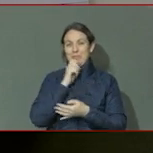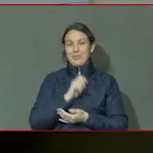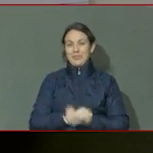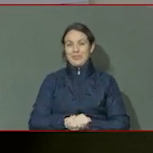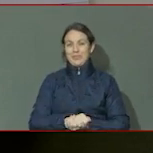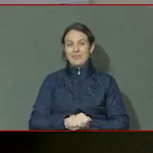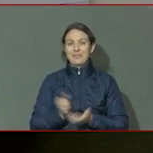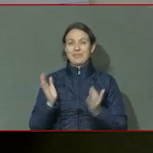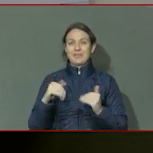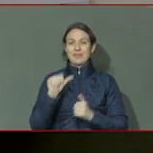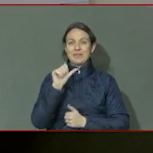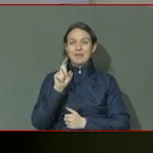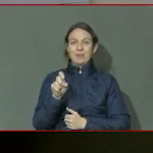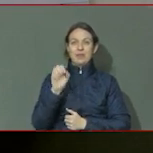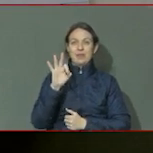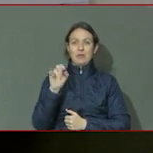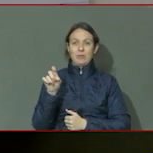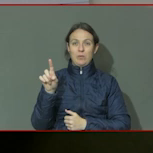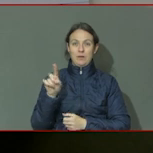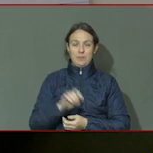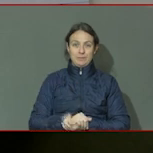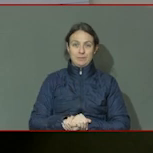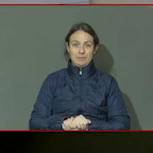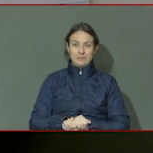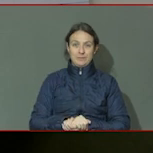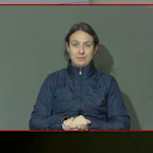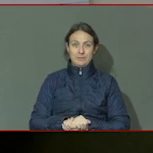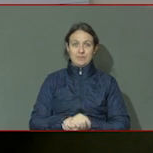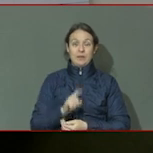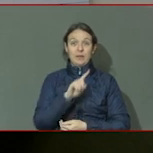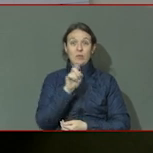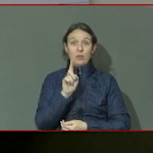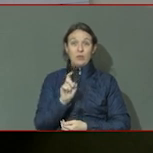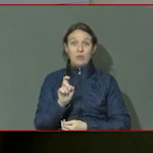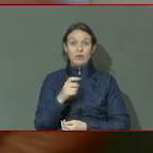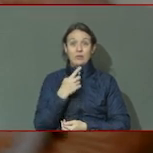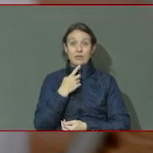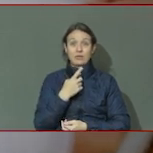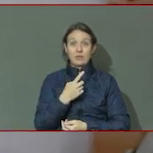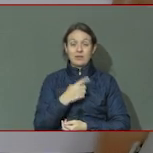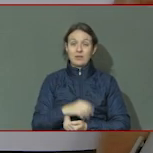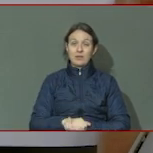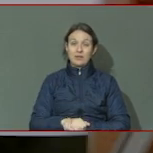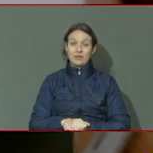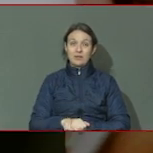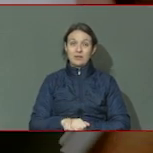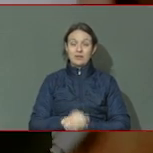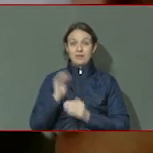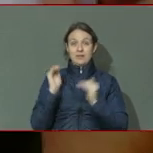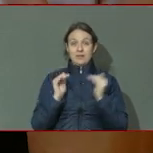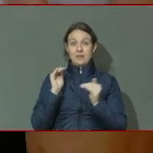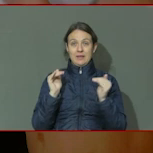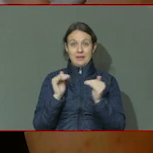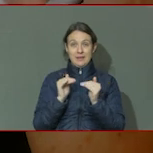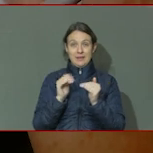Okay, 6.3.1. The question now tells me the equilibrium